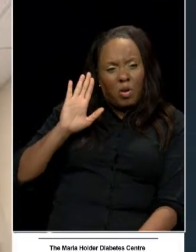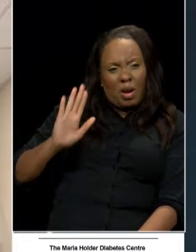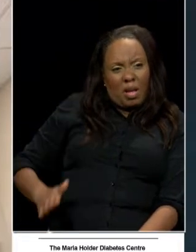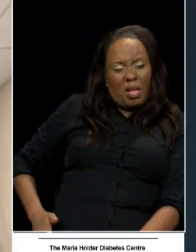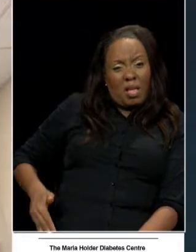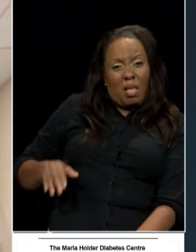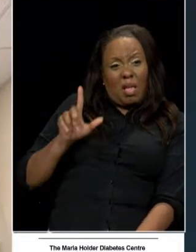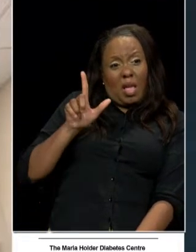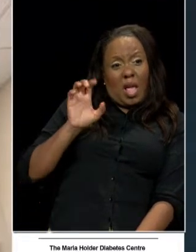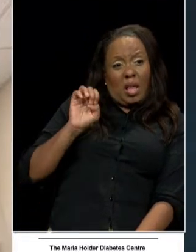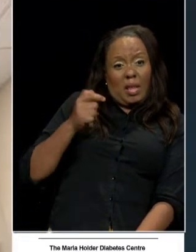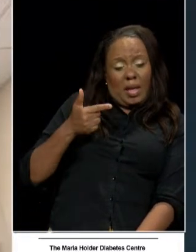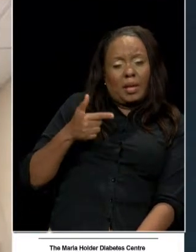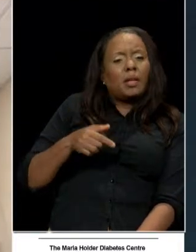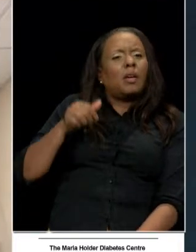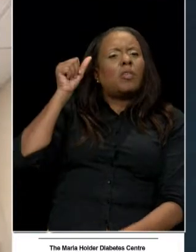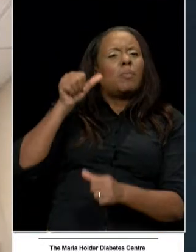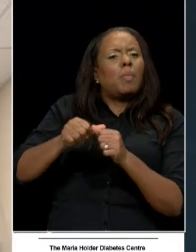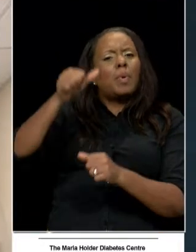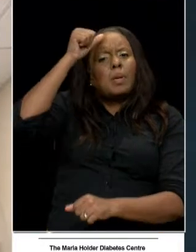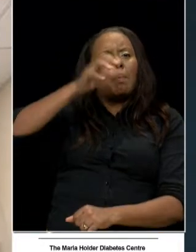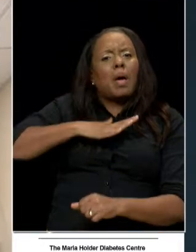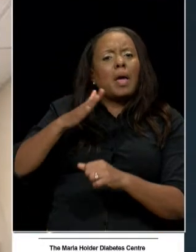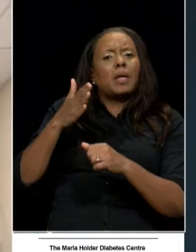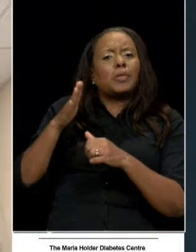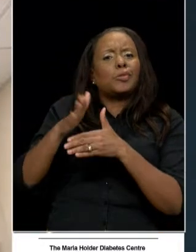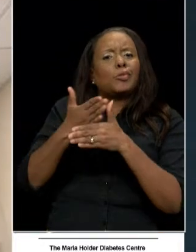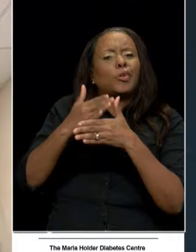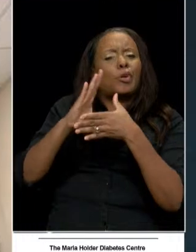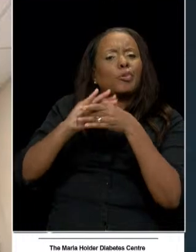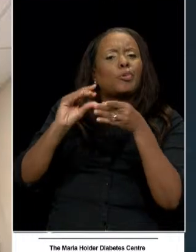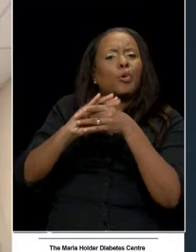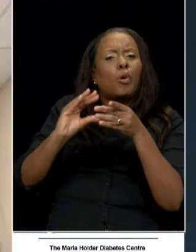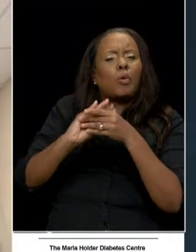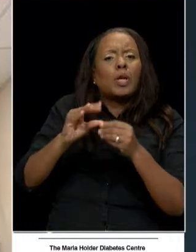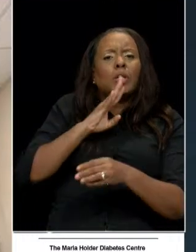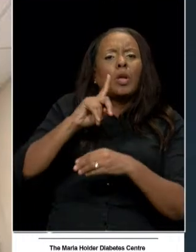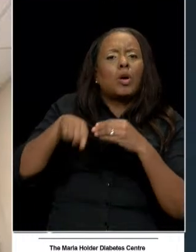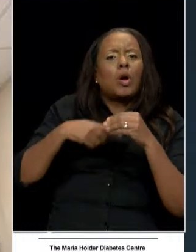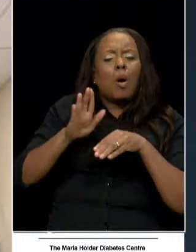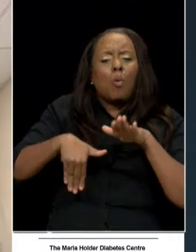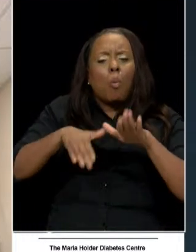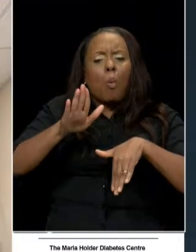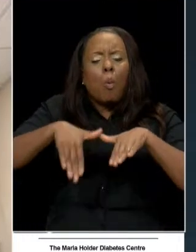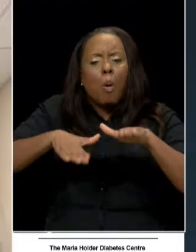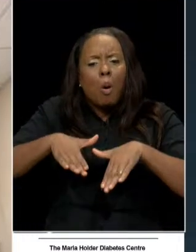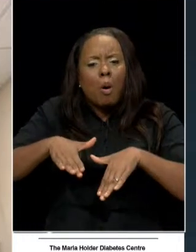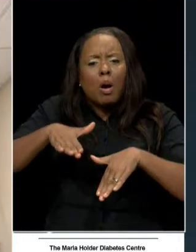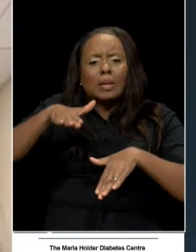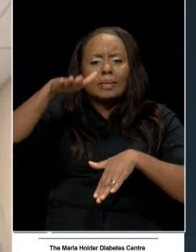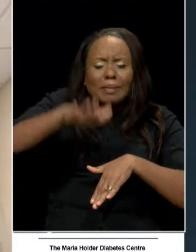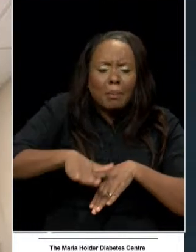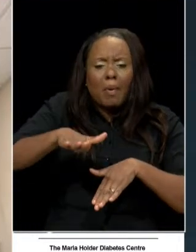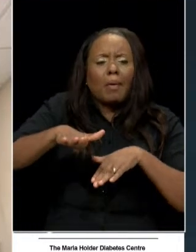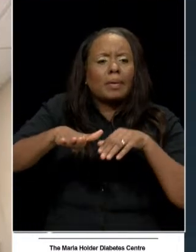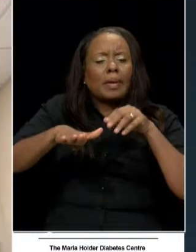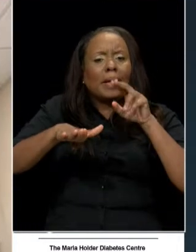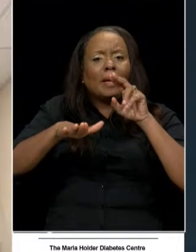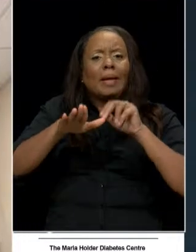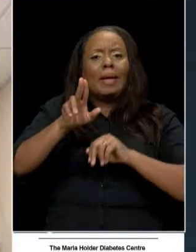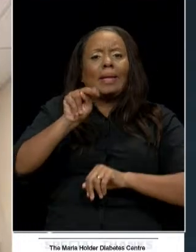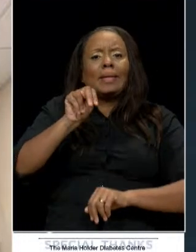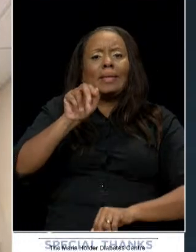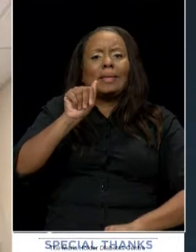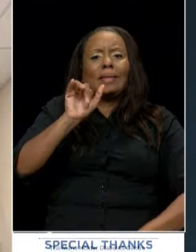got that, when he stepped on a piece of wood with a nail, his leg wasn't able to heal. So we have a similar pathology